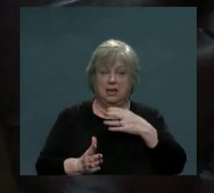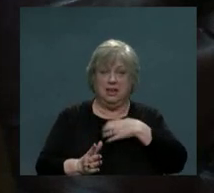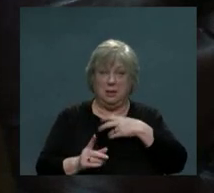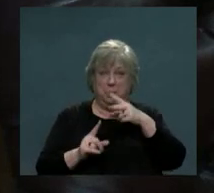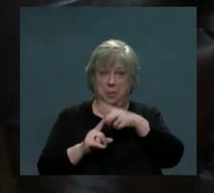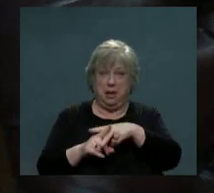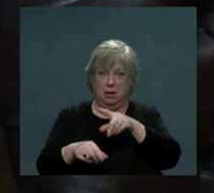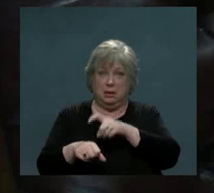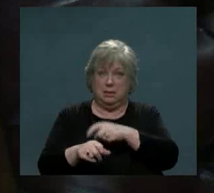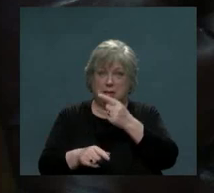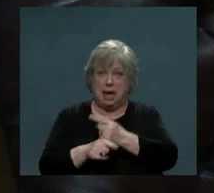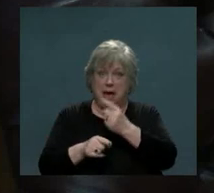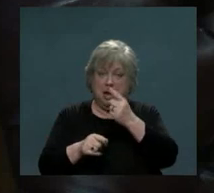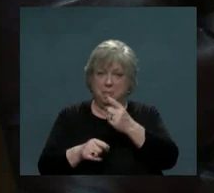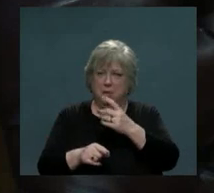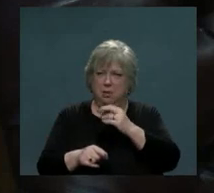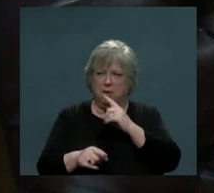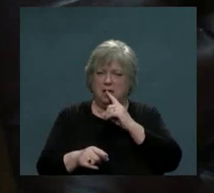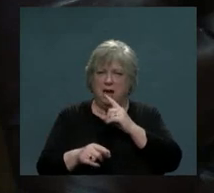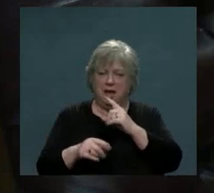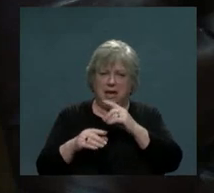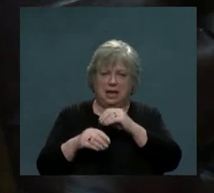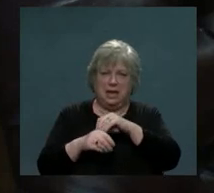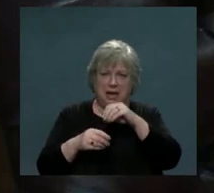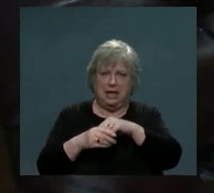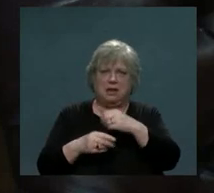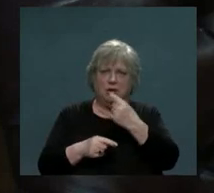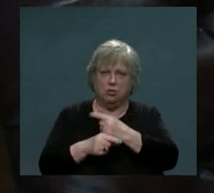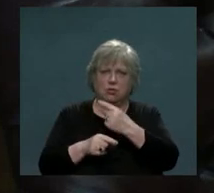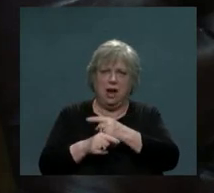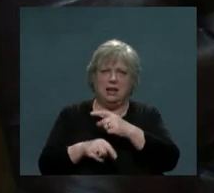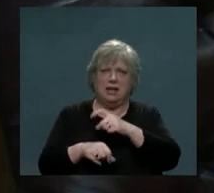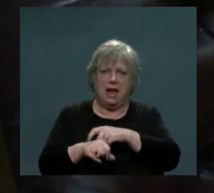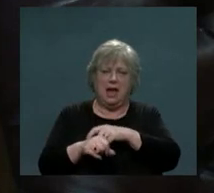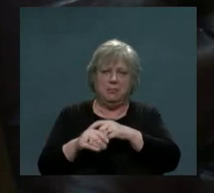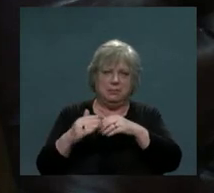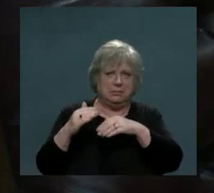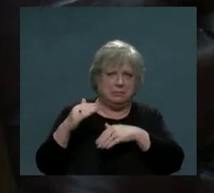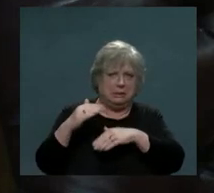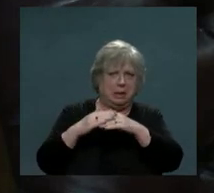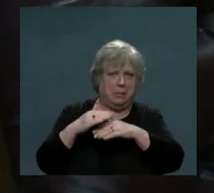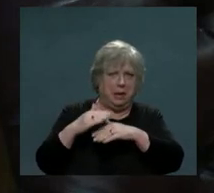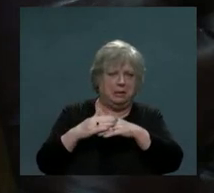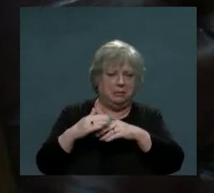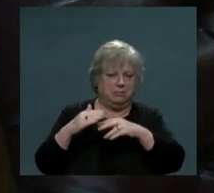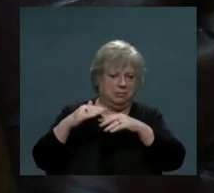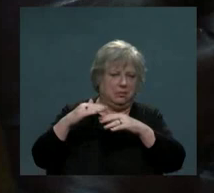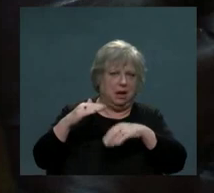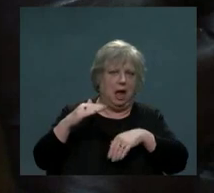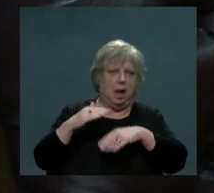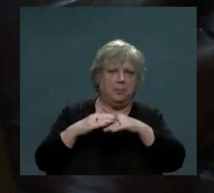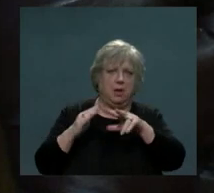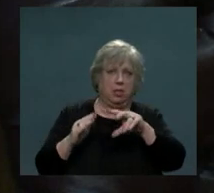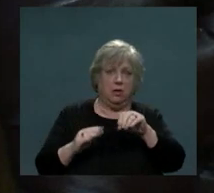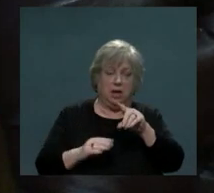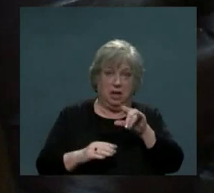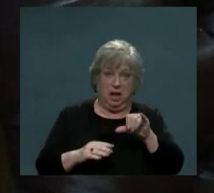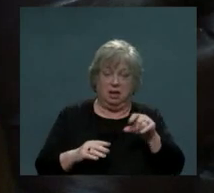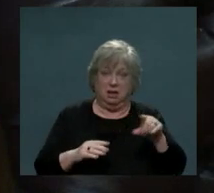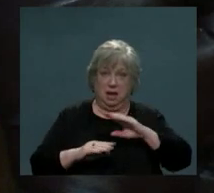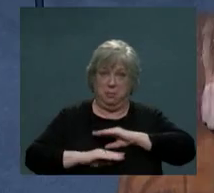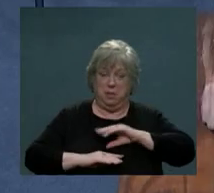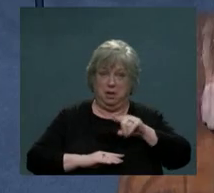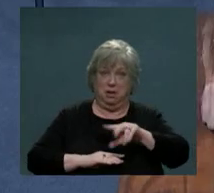timely? Are they hitting the time frame to appeal? Isn't it like 30 days after the Planning Commission they have to appeal? And did they meet that 30